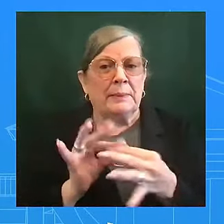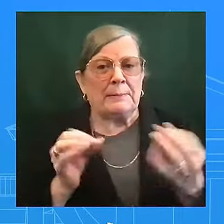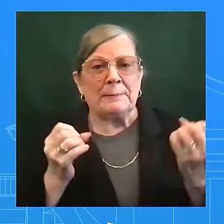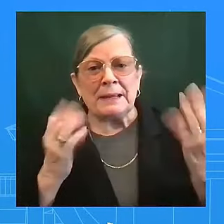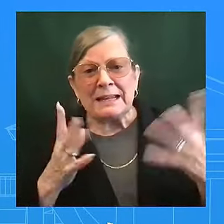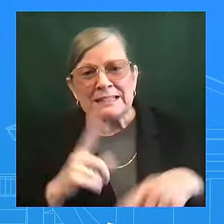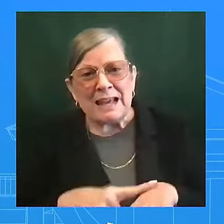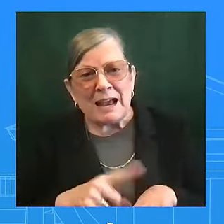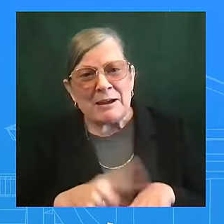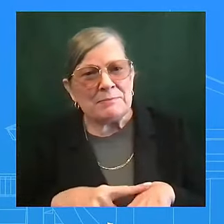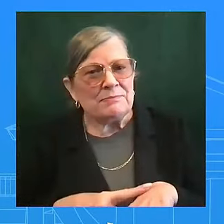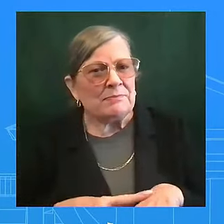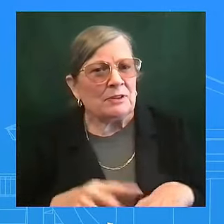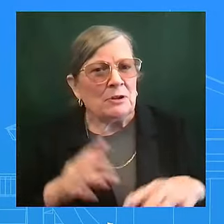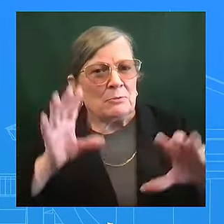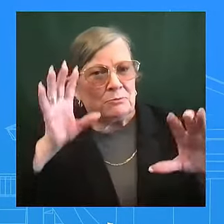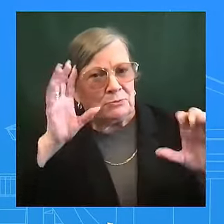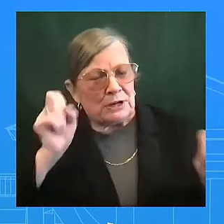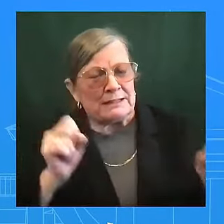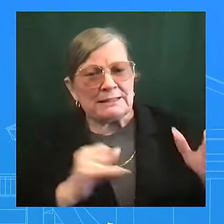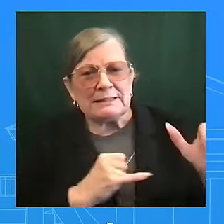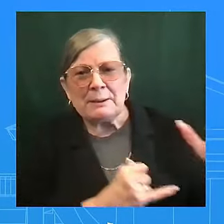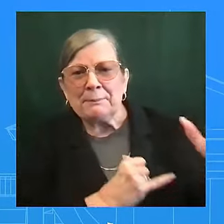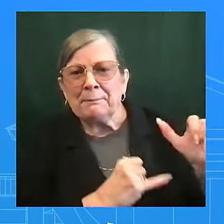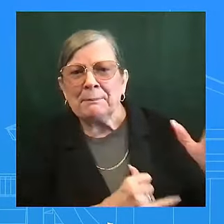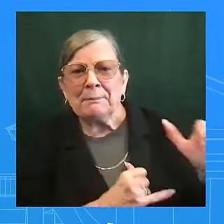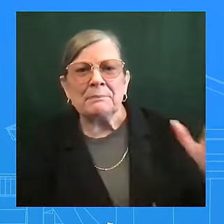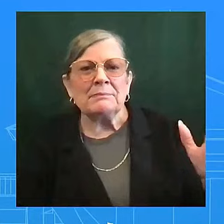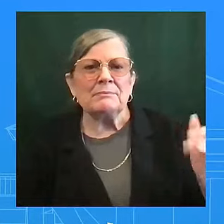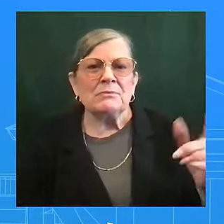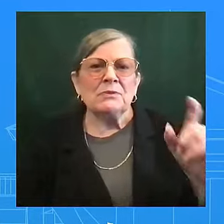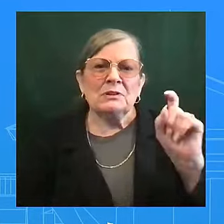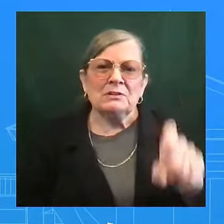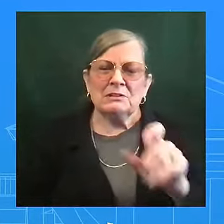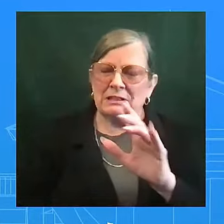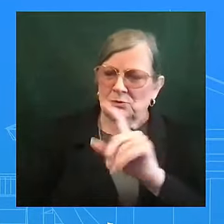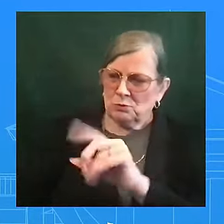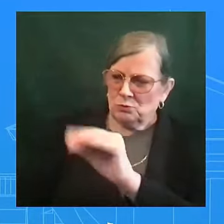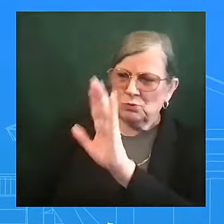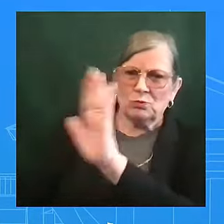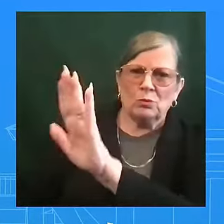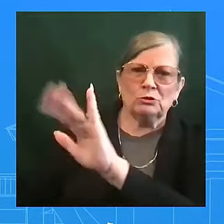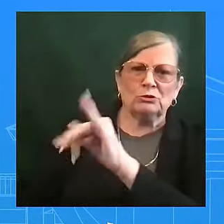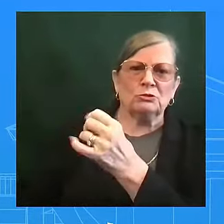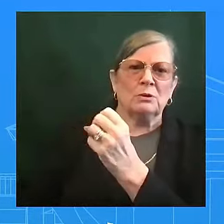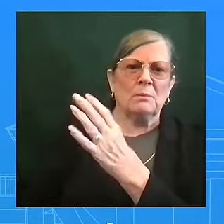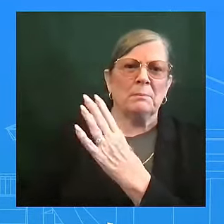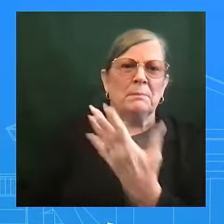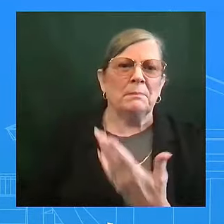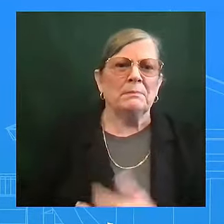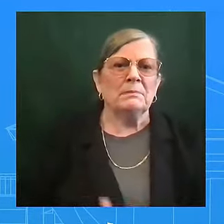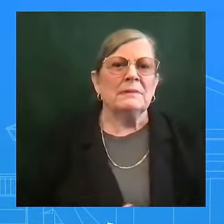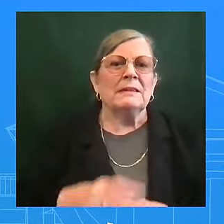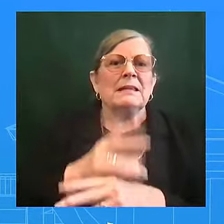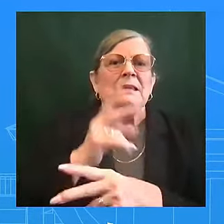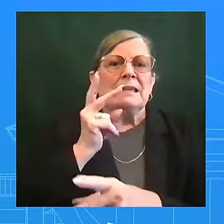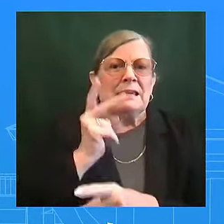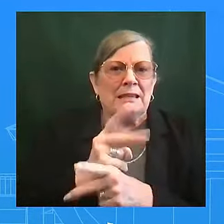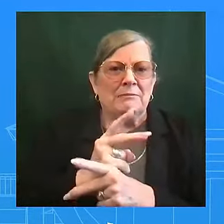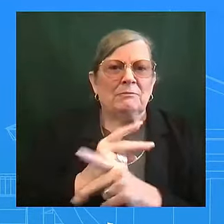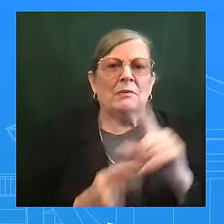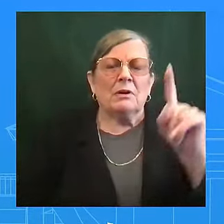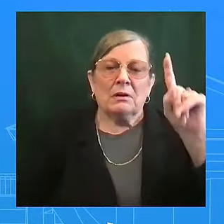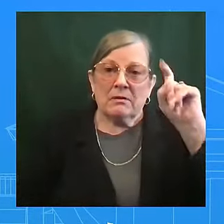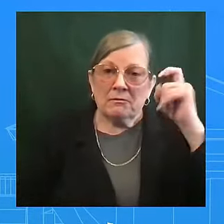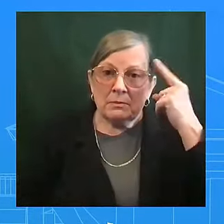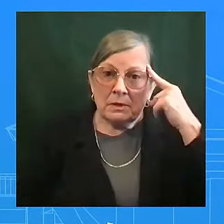to do their jobs for the American people by keeping the government open. It is a simple job. It's their number one job as Congress is to